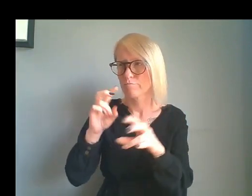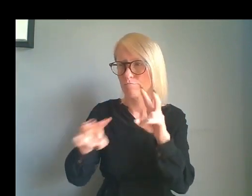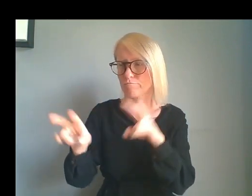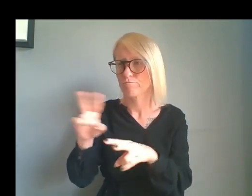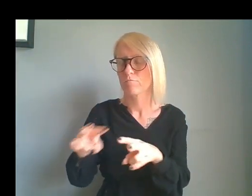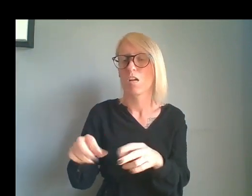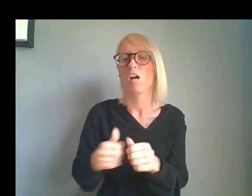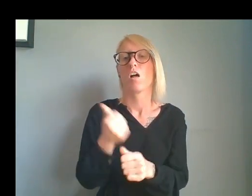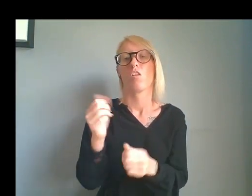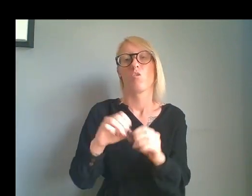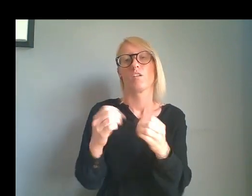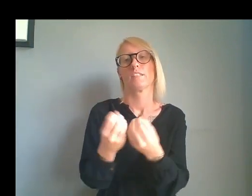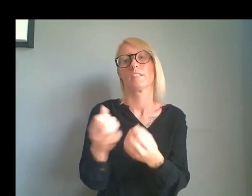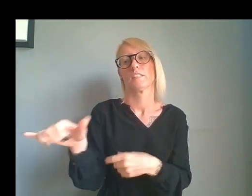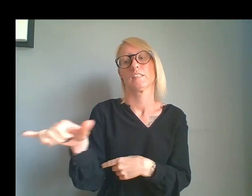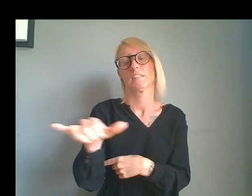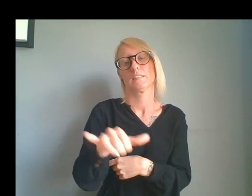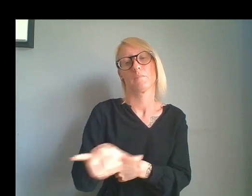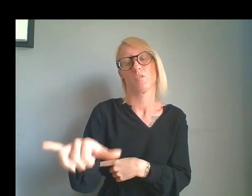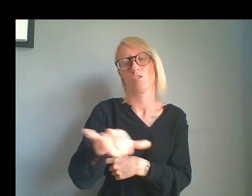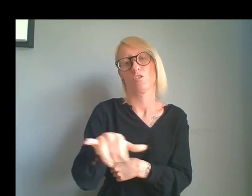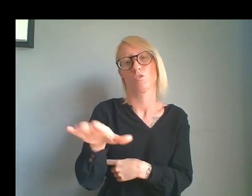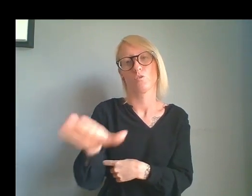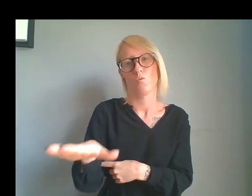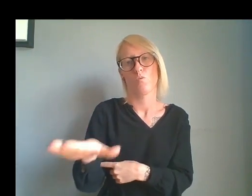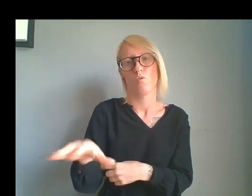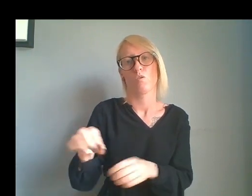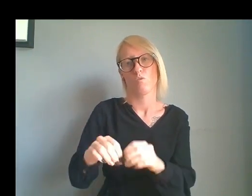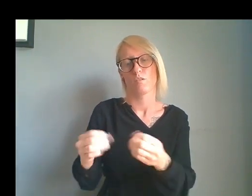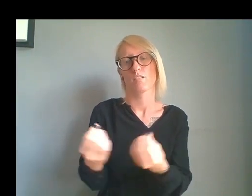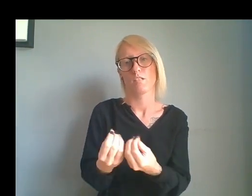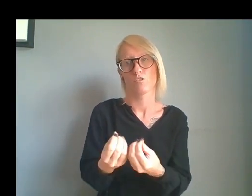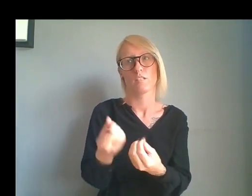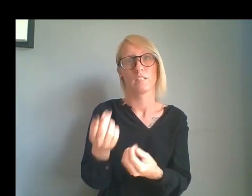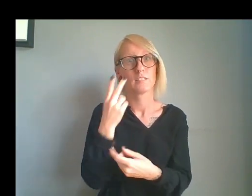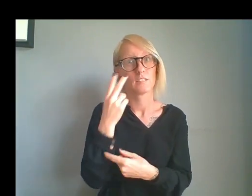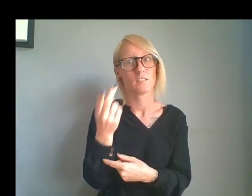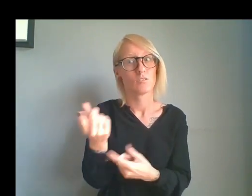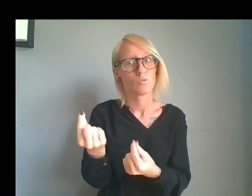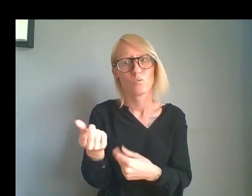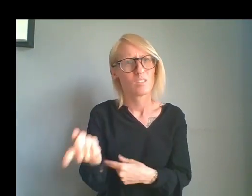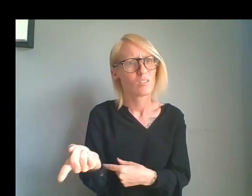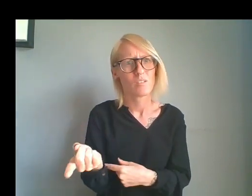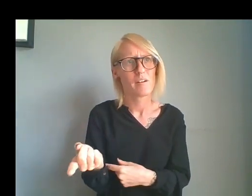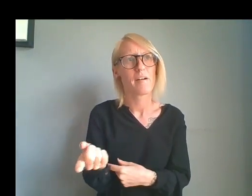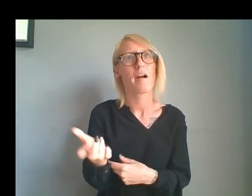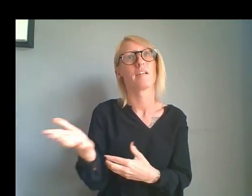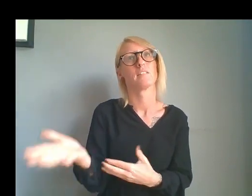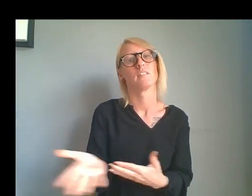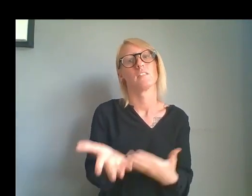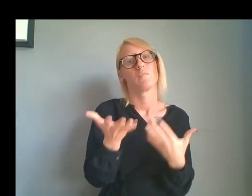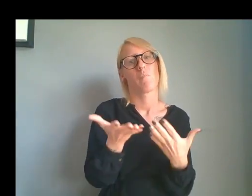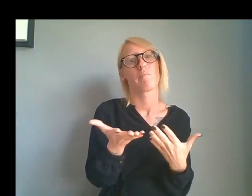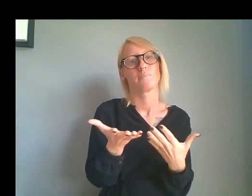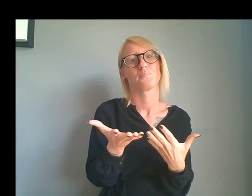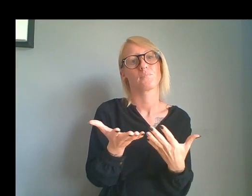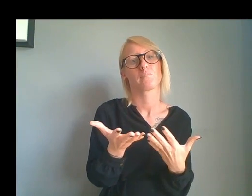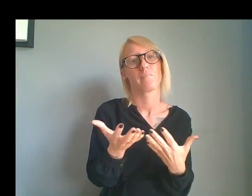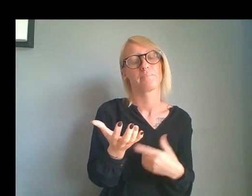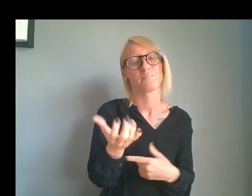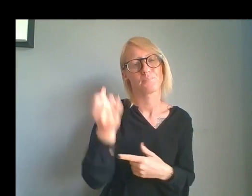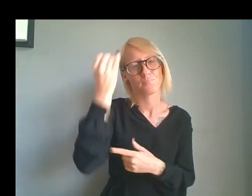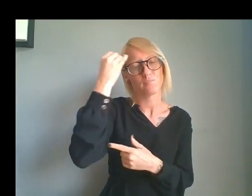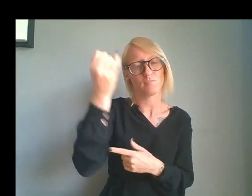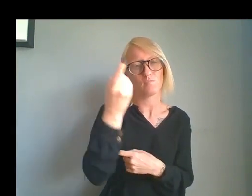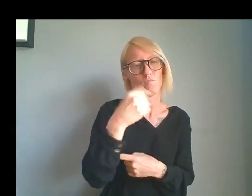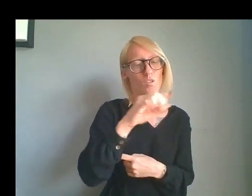doing online. That'll help you get some ideas on what might be effective for your organization. And not just necessarily your organization, but just